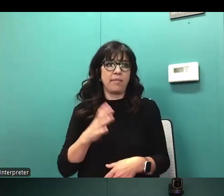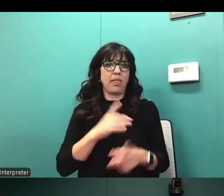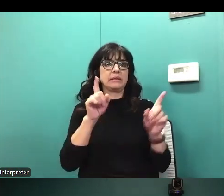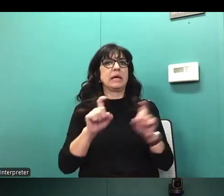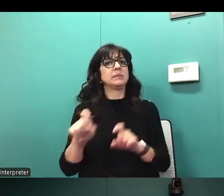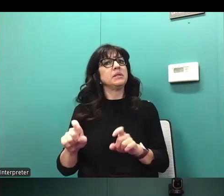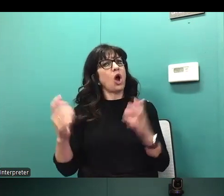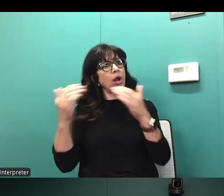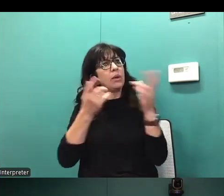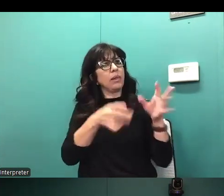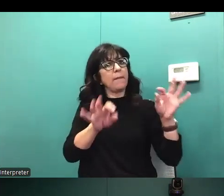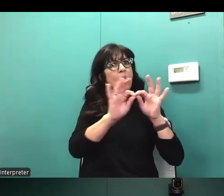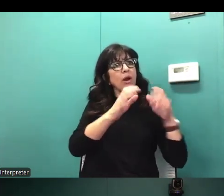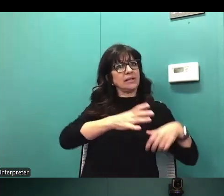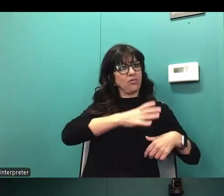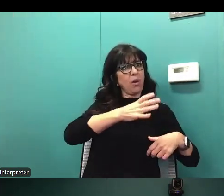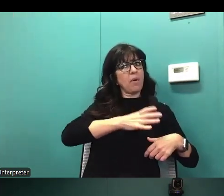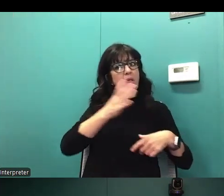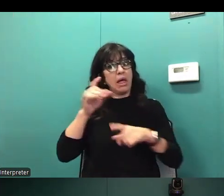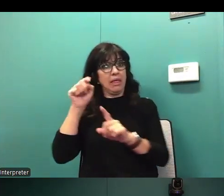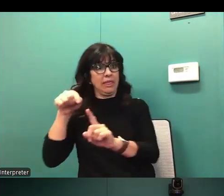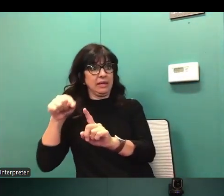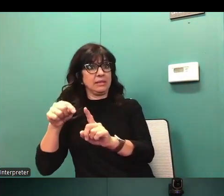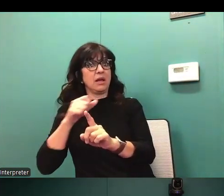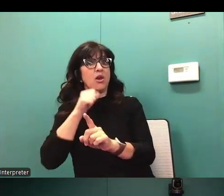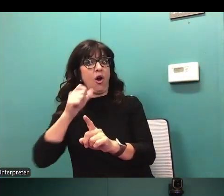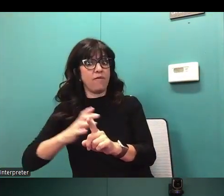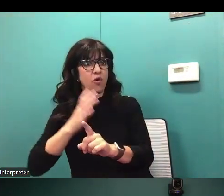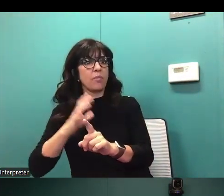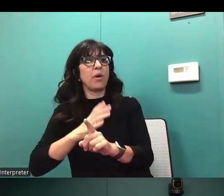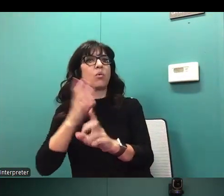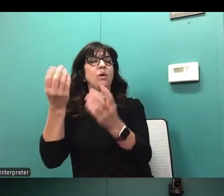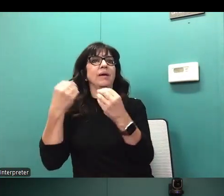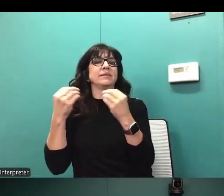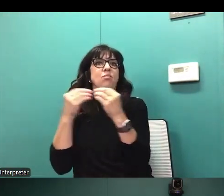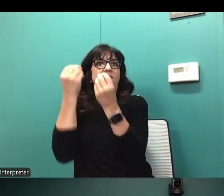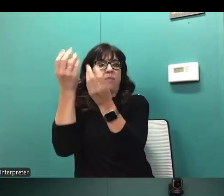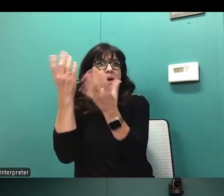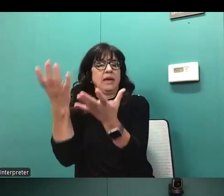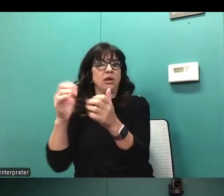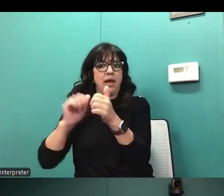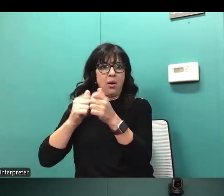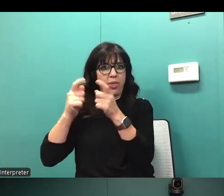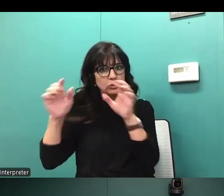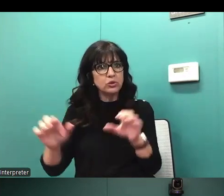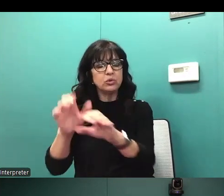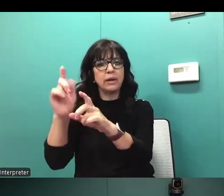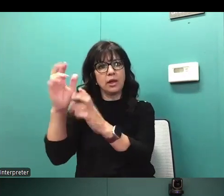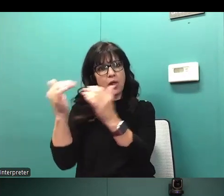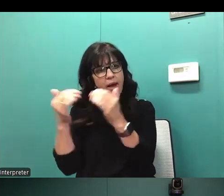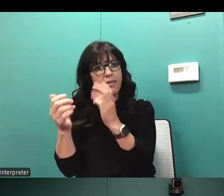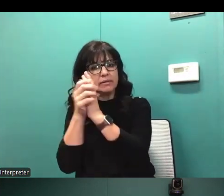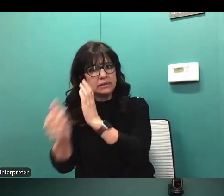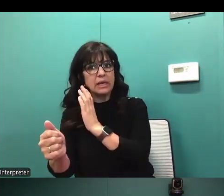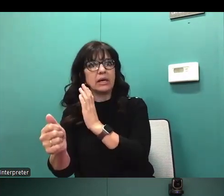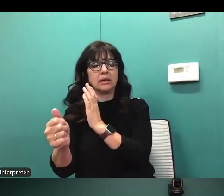as important and a lot of times can give us more information about where a child is performing and what their levels of skills are.